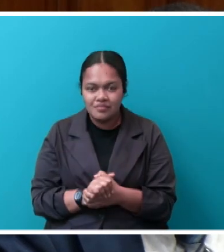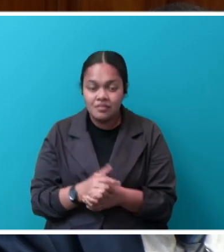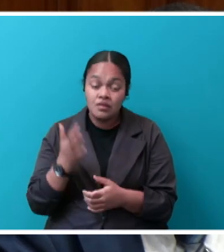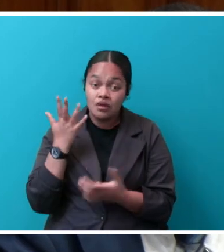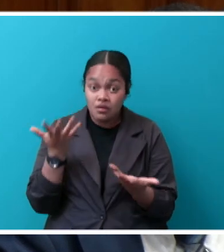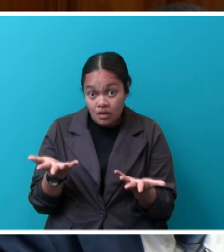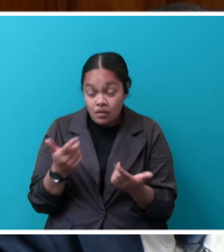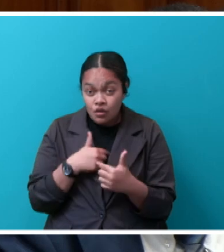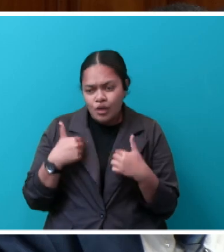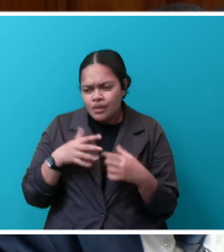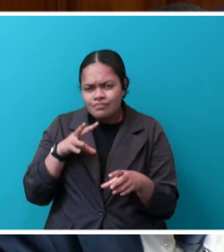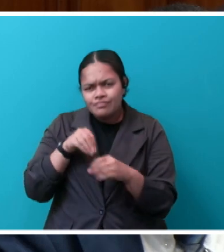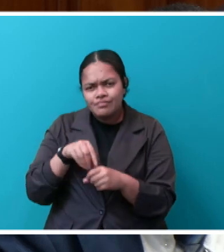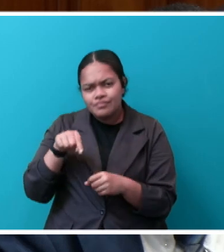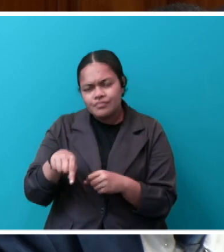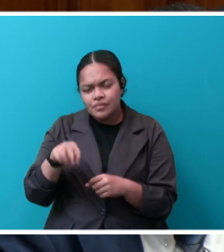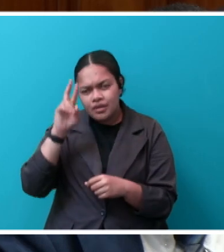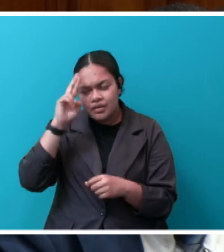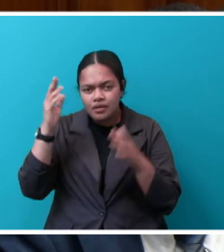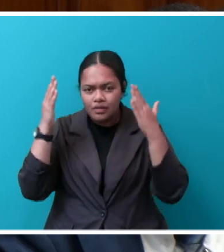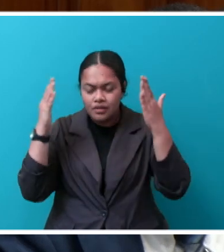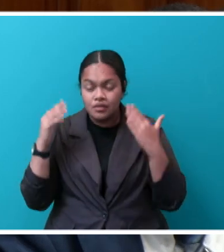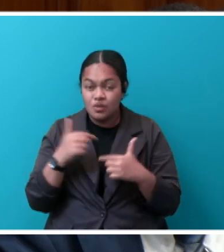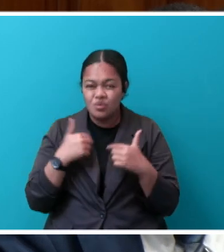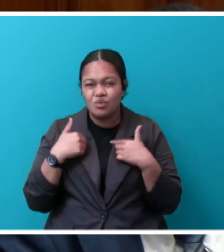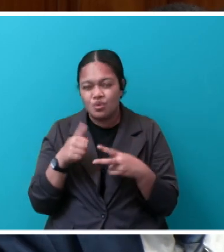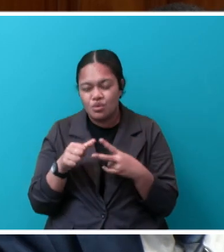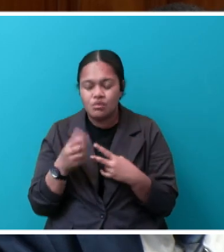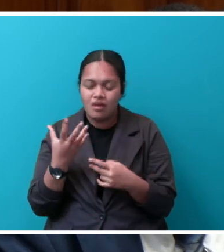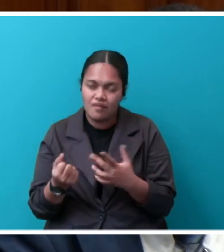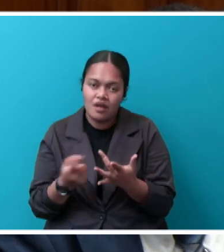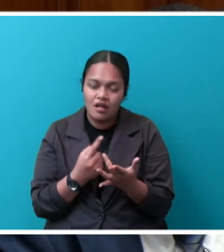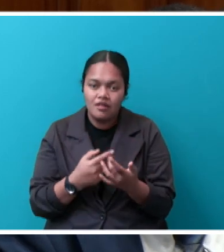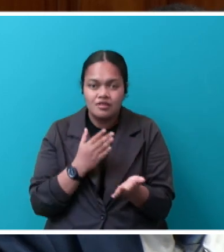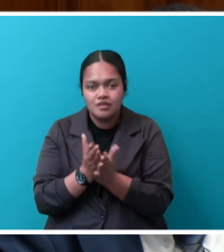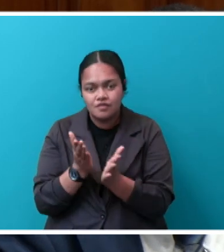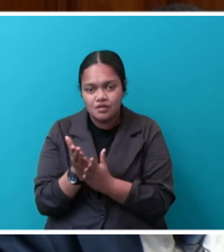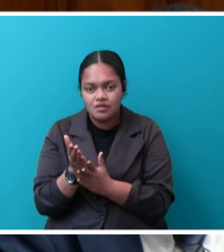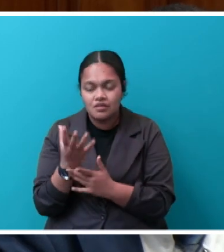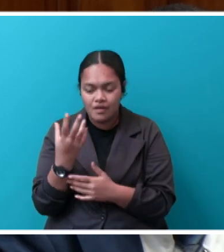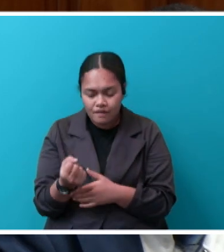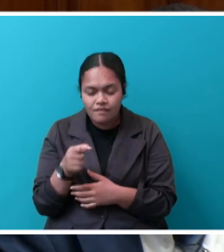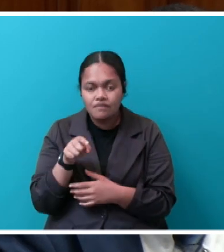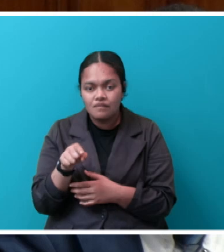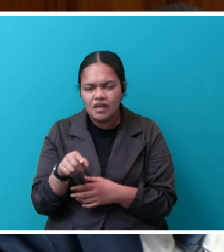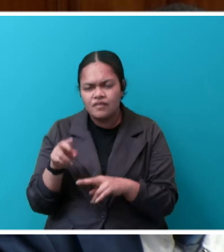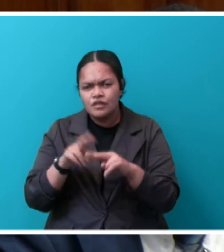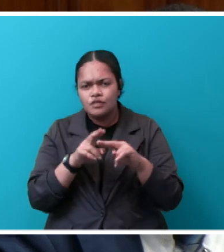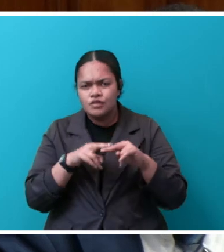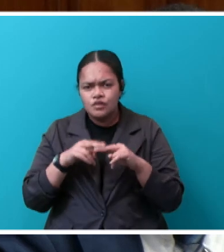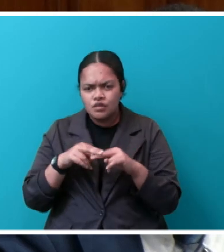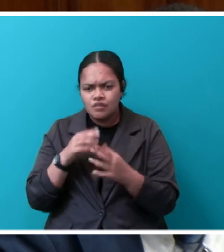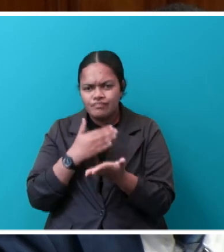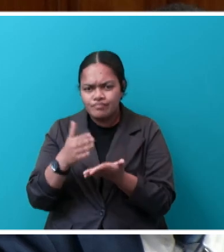are engaged in this, Mr. Speaker, sir, we also have other services on the spot. For example, the Fiji National Provident